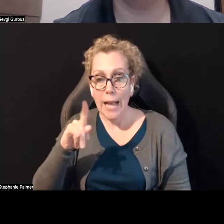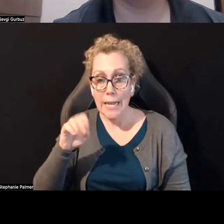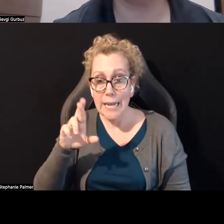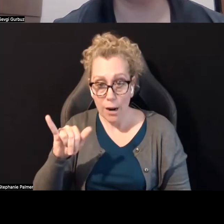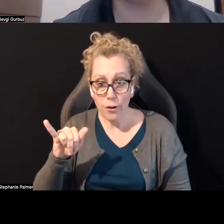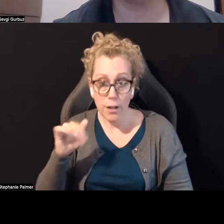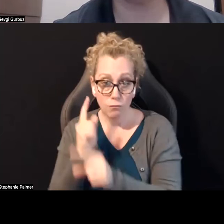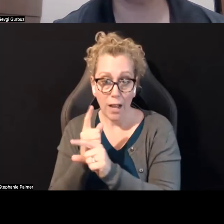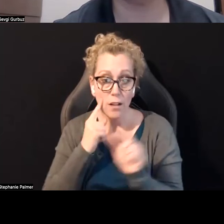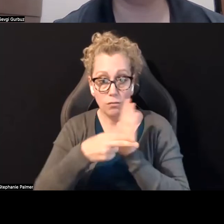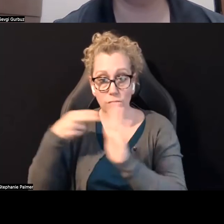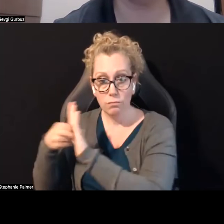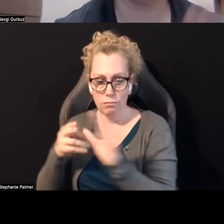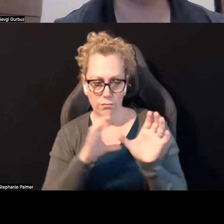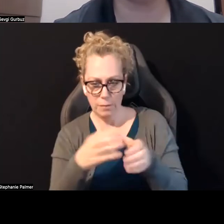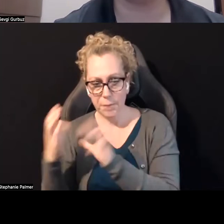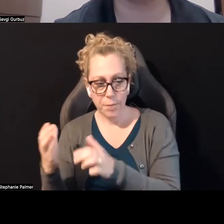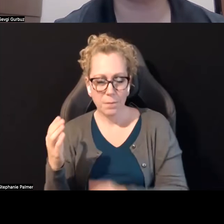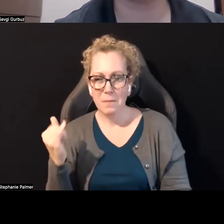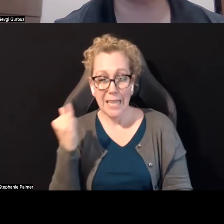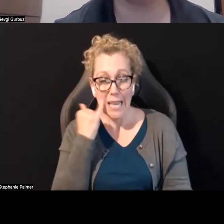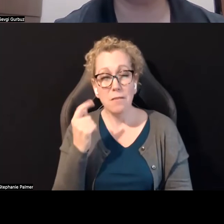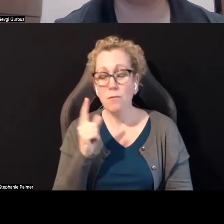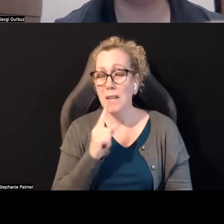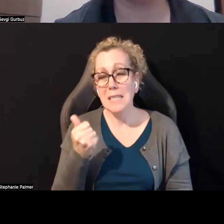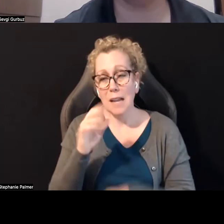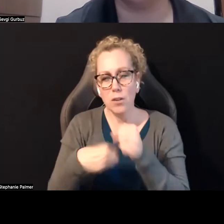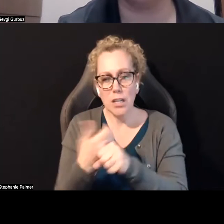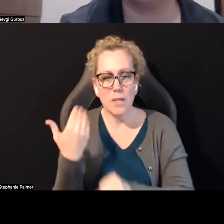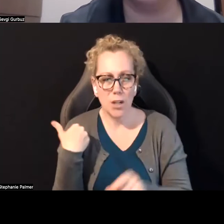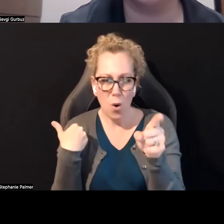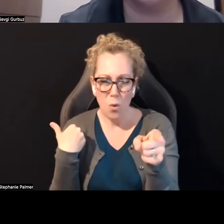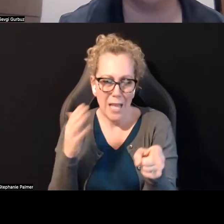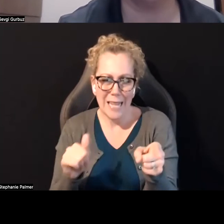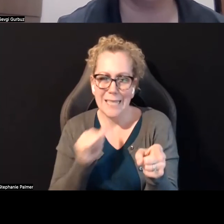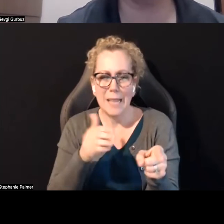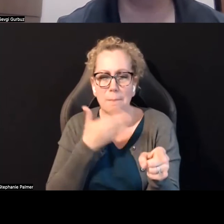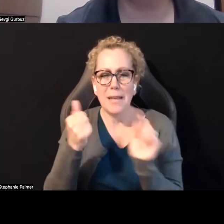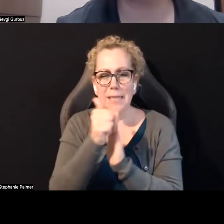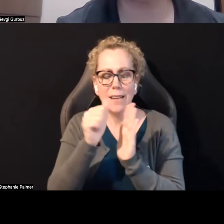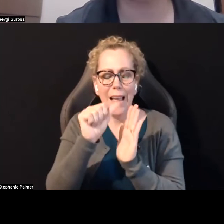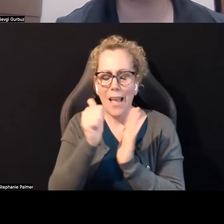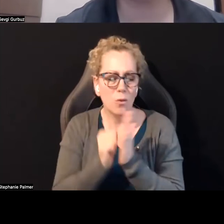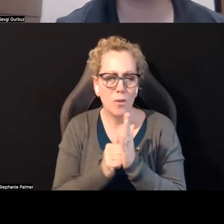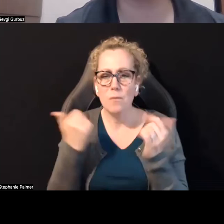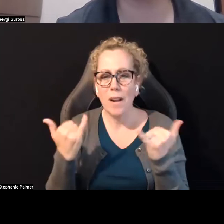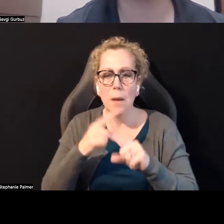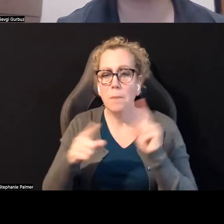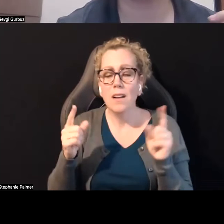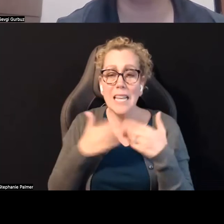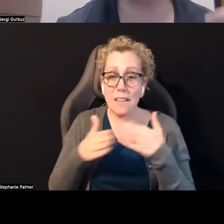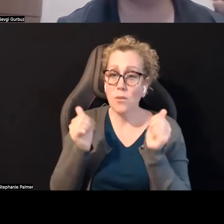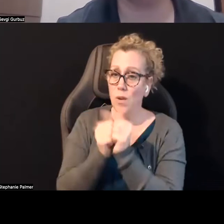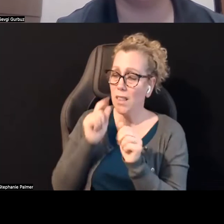classifier. And if you do this, we did this several years ago, so it's not the best algorithm you could use for doing this, but even with looking